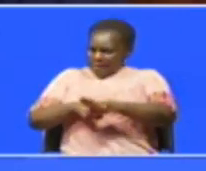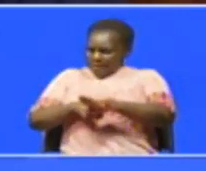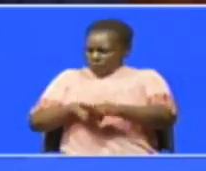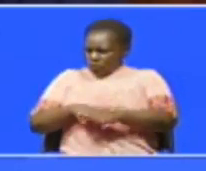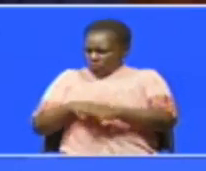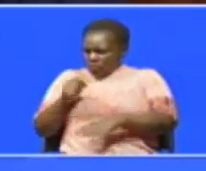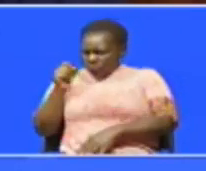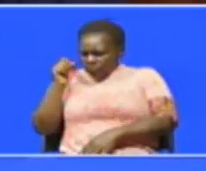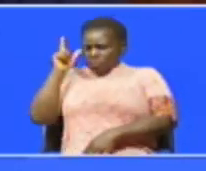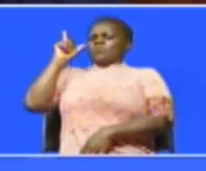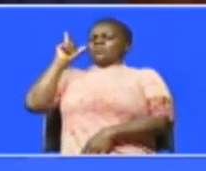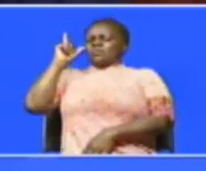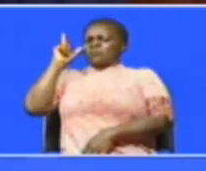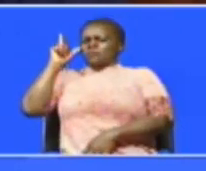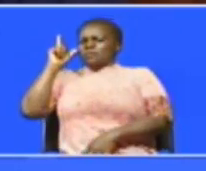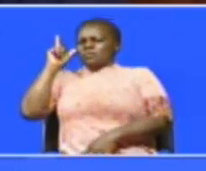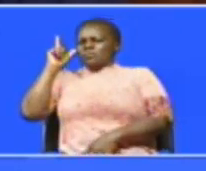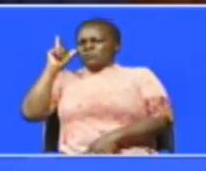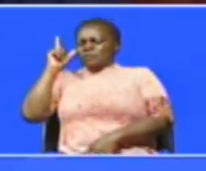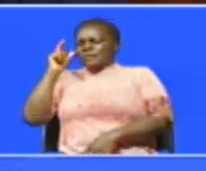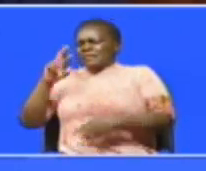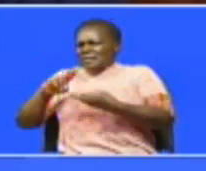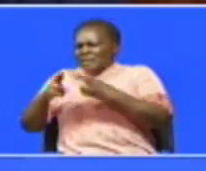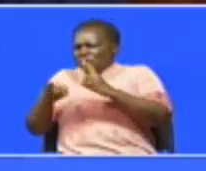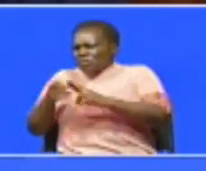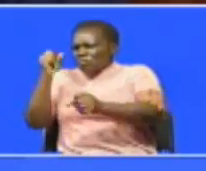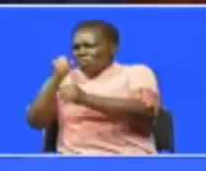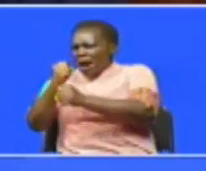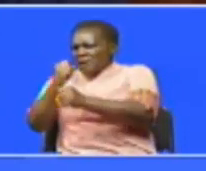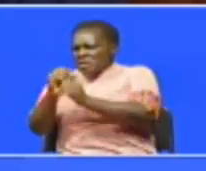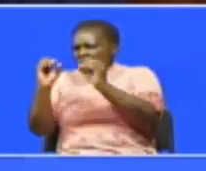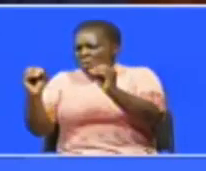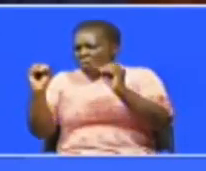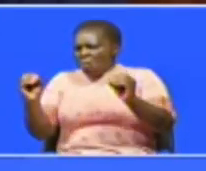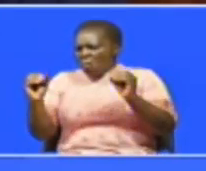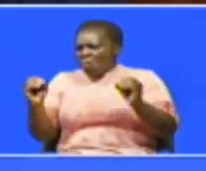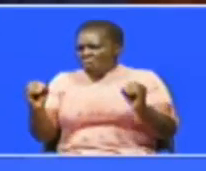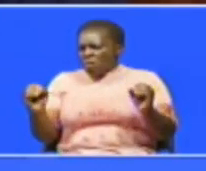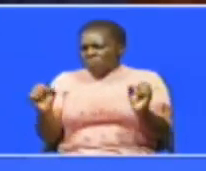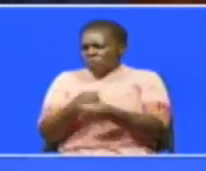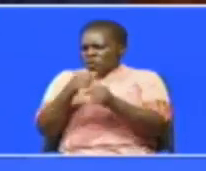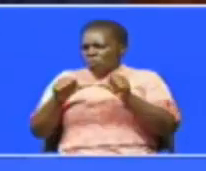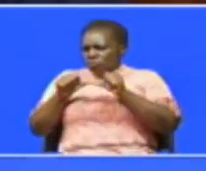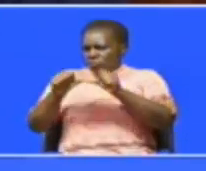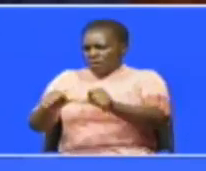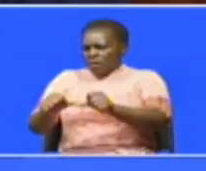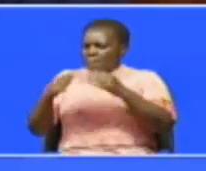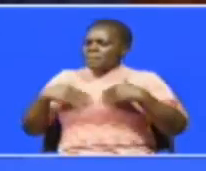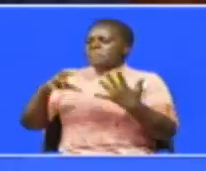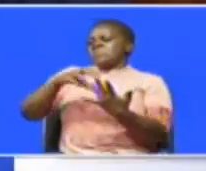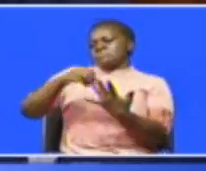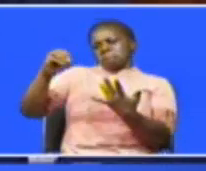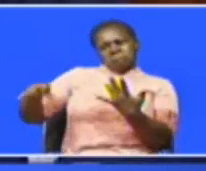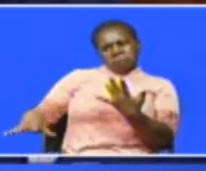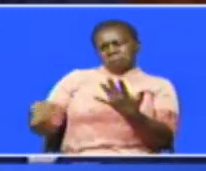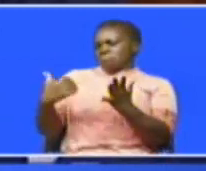discover that the relationship is no longer tenable, people divorce.